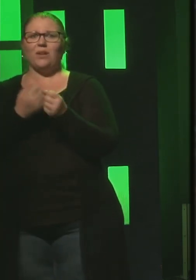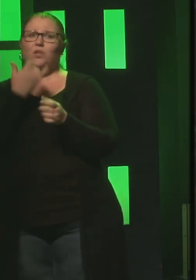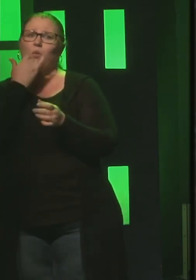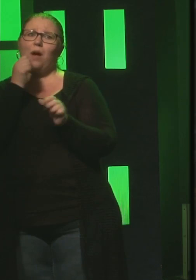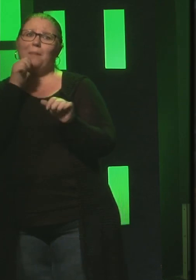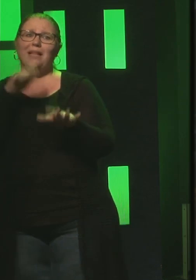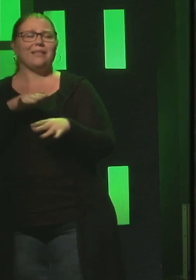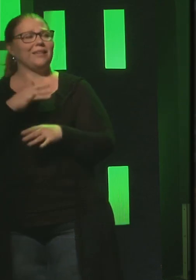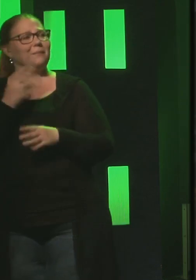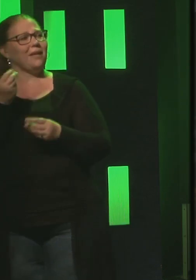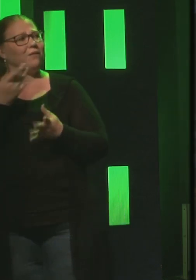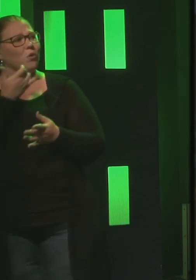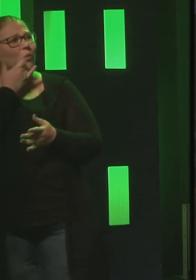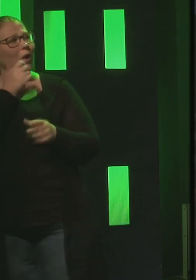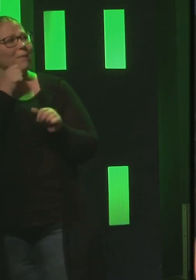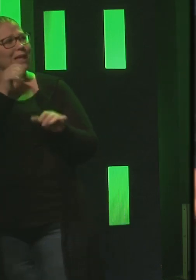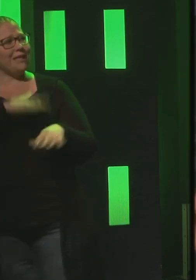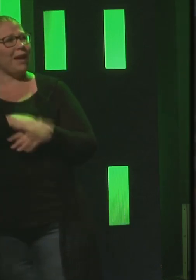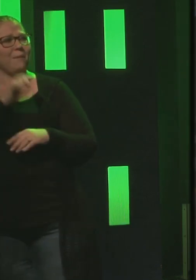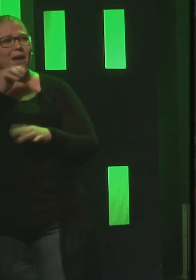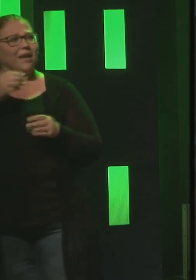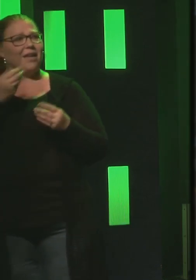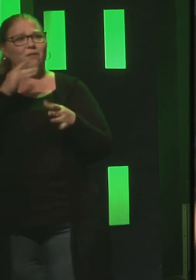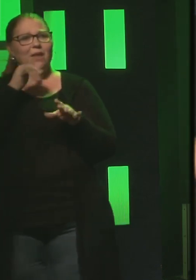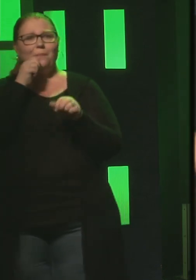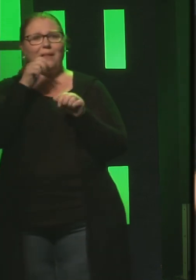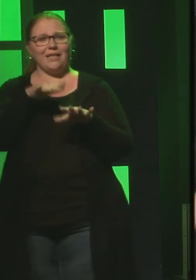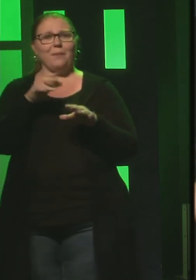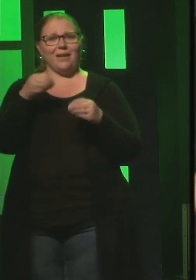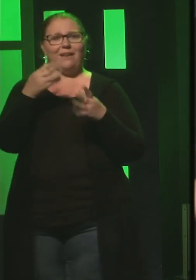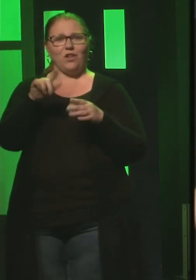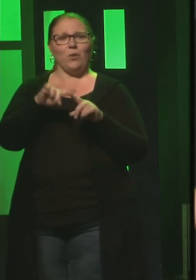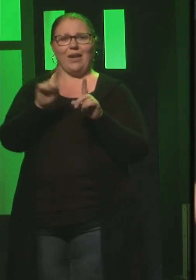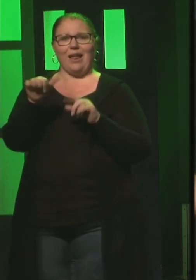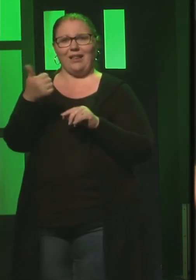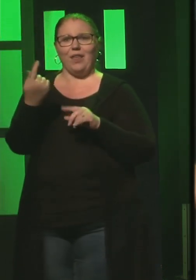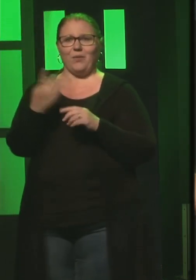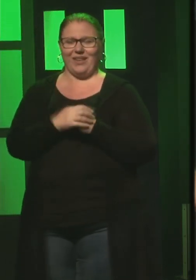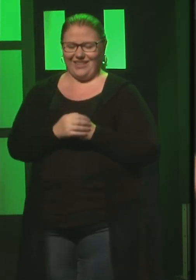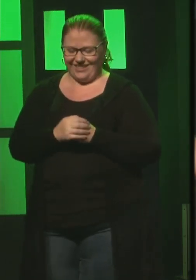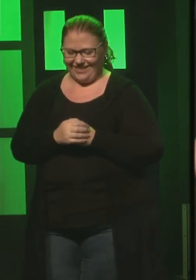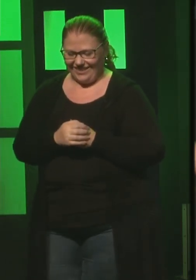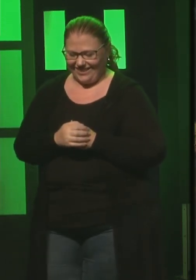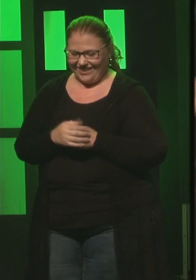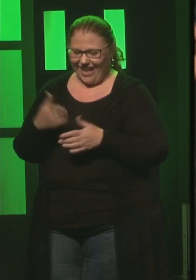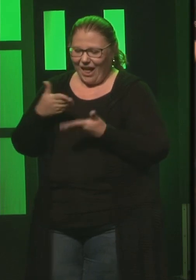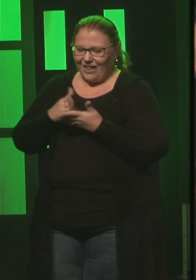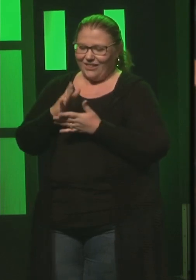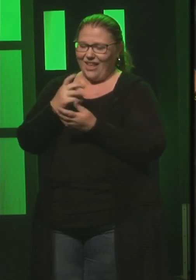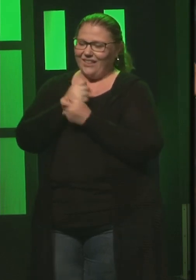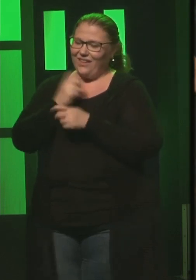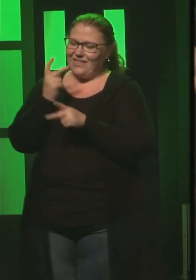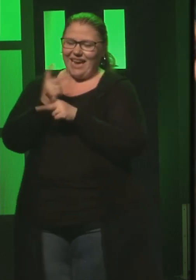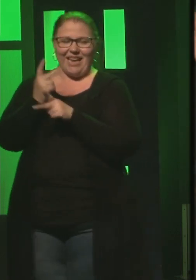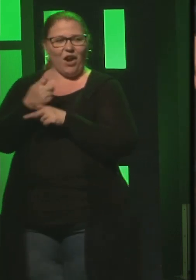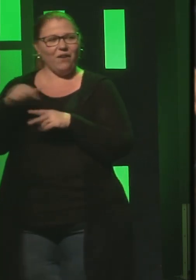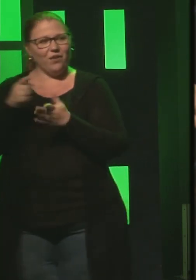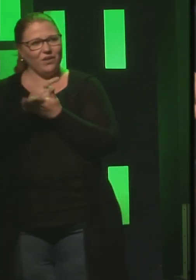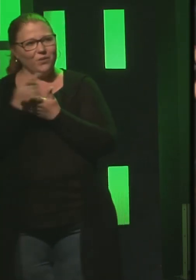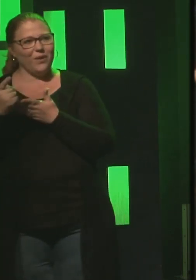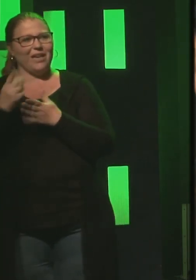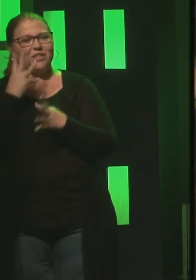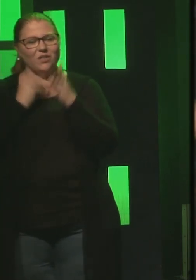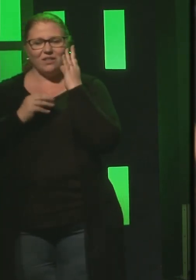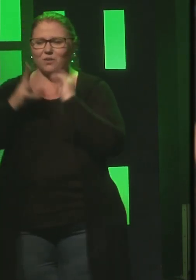blessing. I'm giving you the wrong blessing. So I'm not going to give you that blessing. I'm going to give you a different one. Raise your hands up with me. May love hold you and keep you this week as you walk